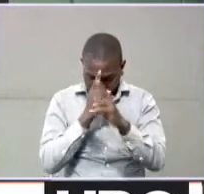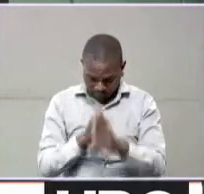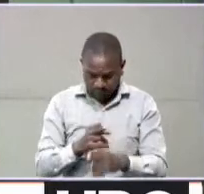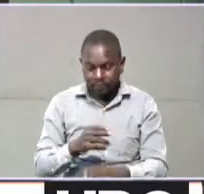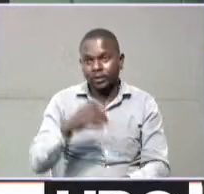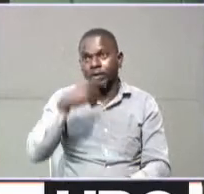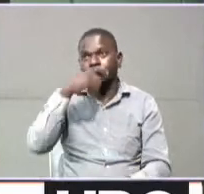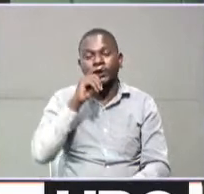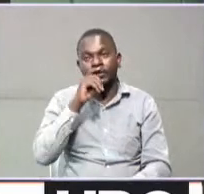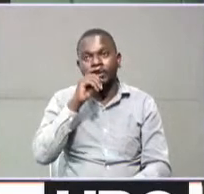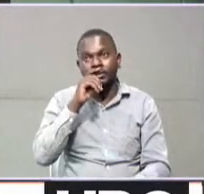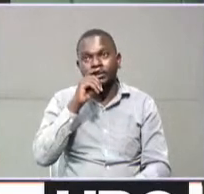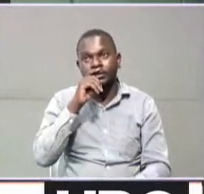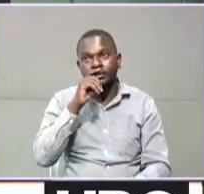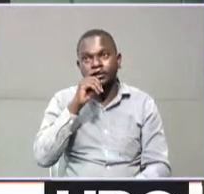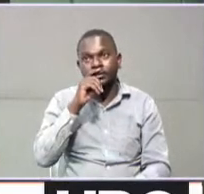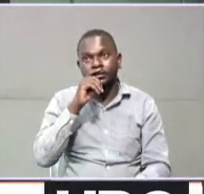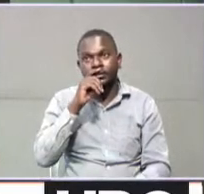7.